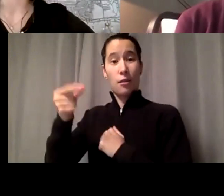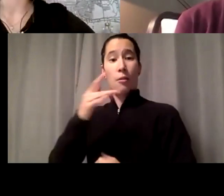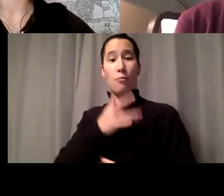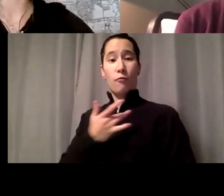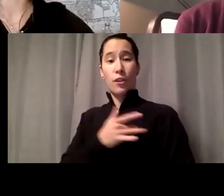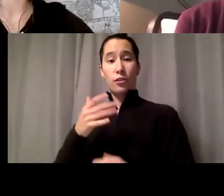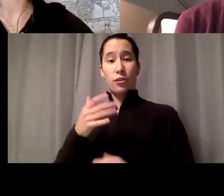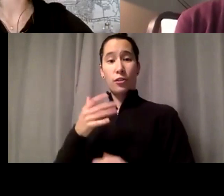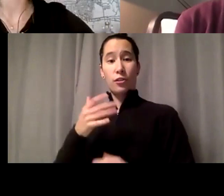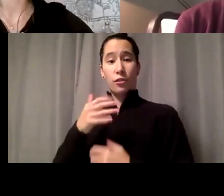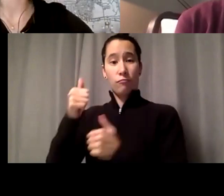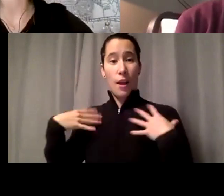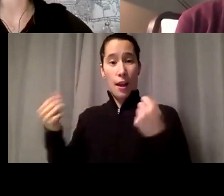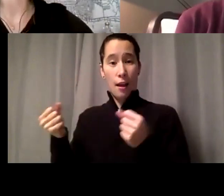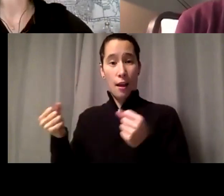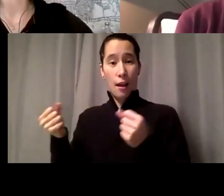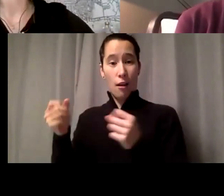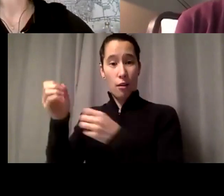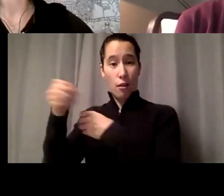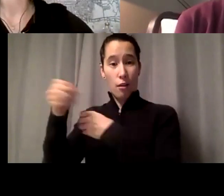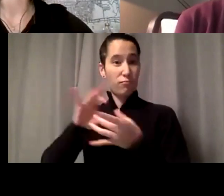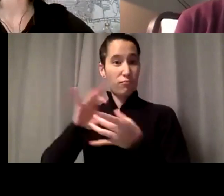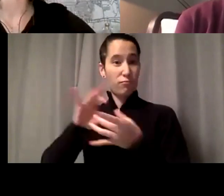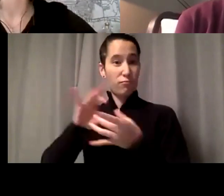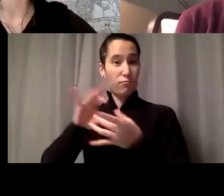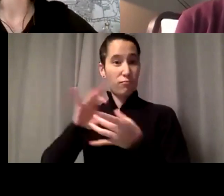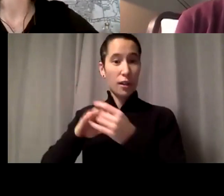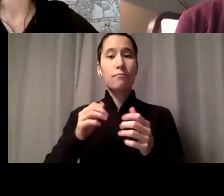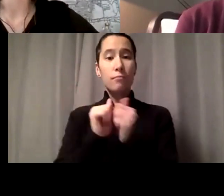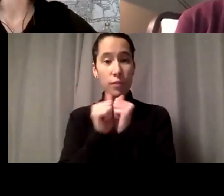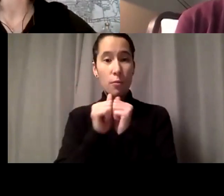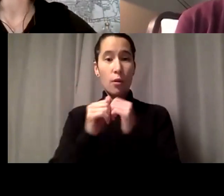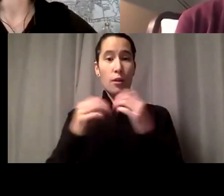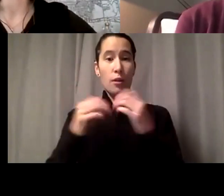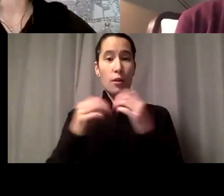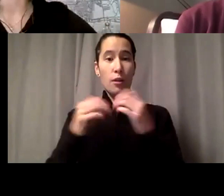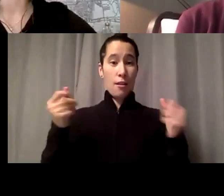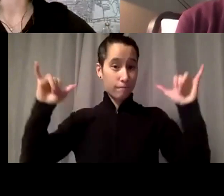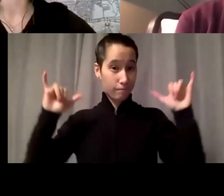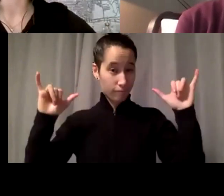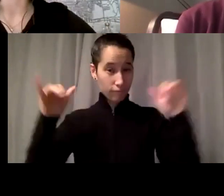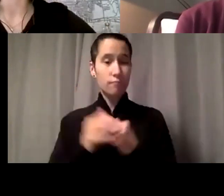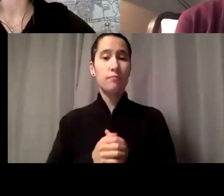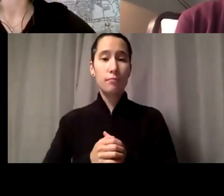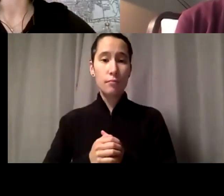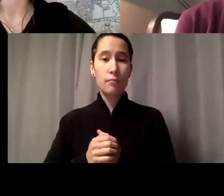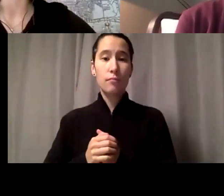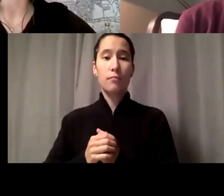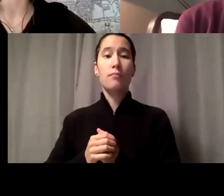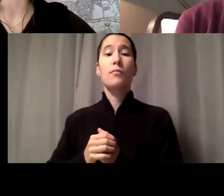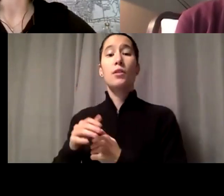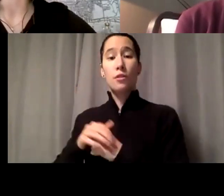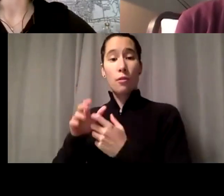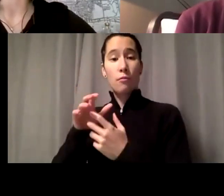and fitness. This committee reports to the Provincial Health Office COVID Executive Committee,